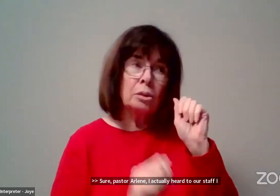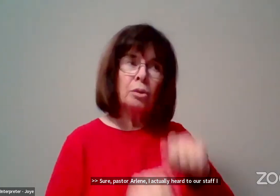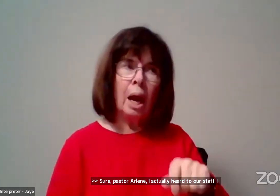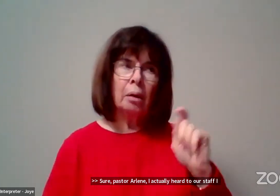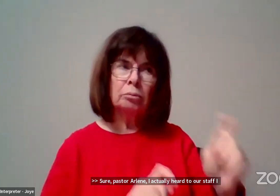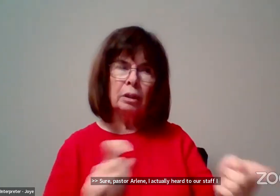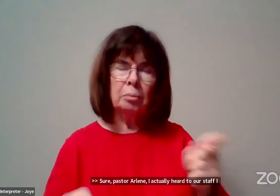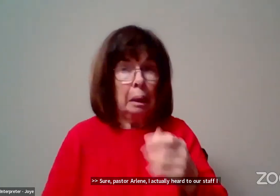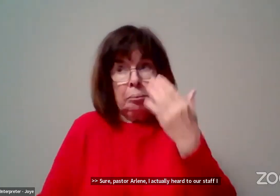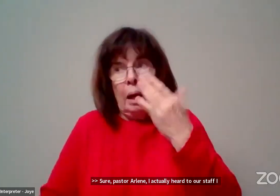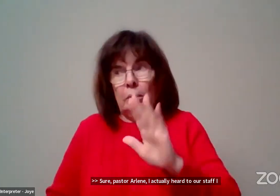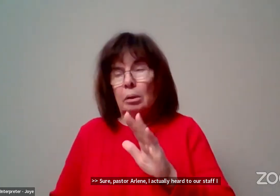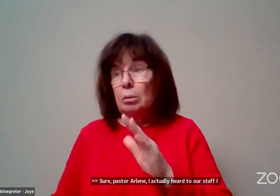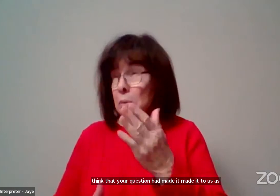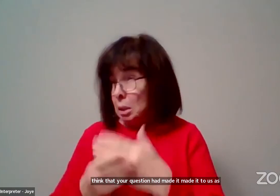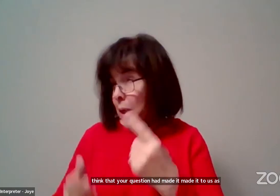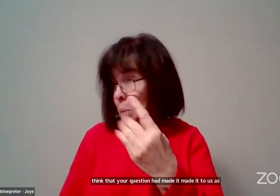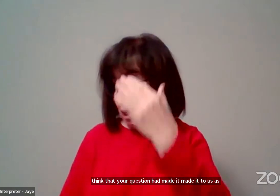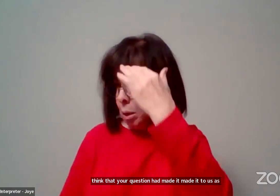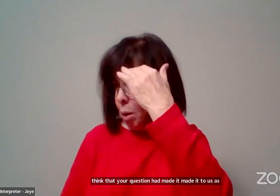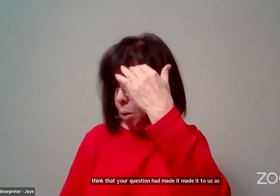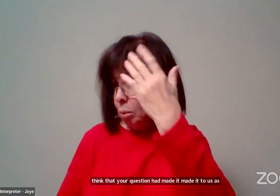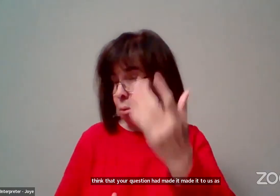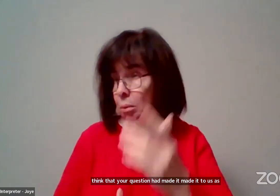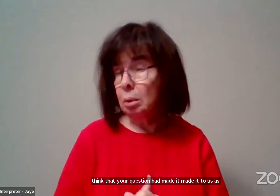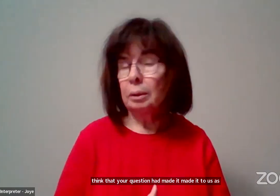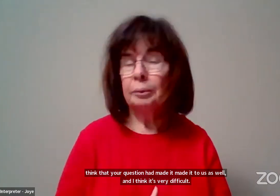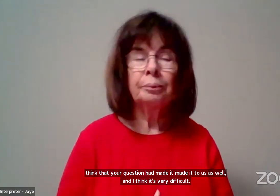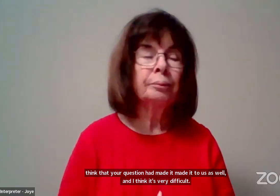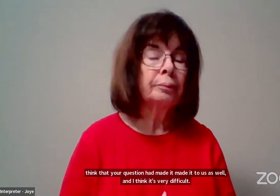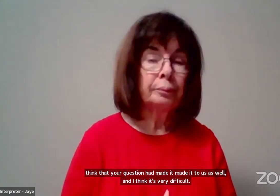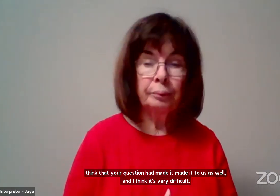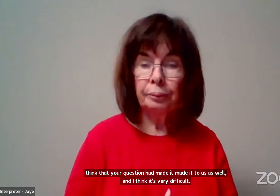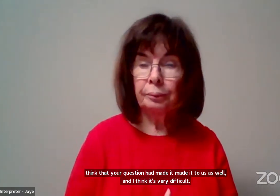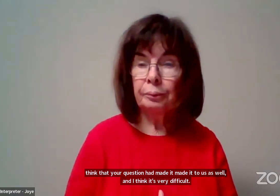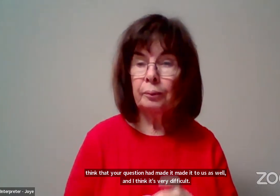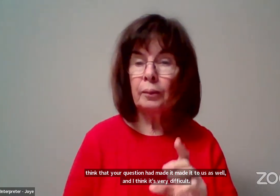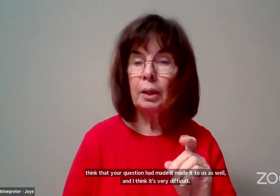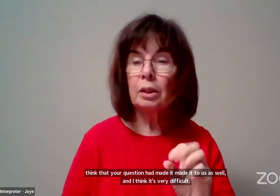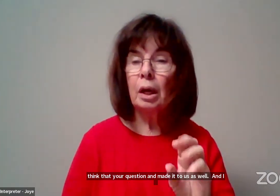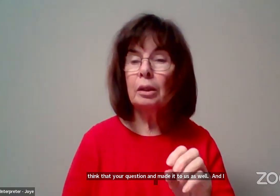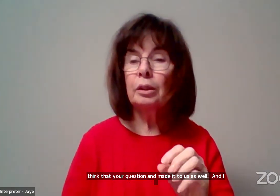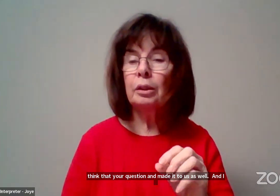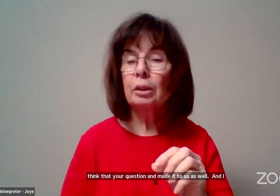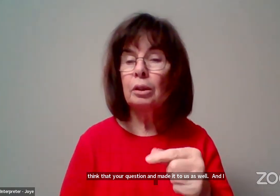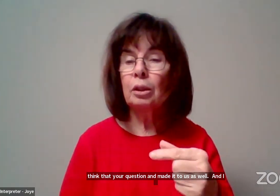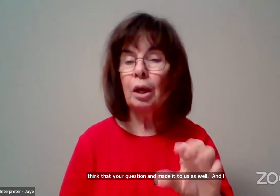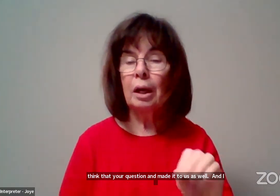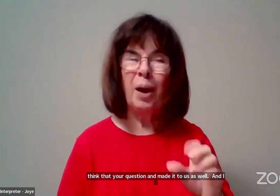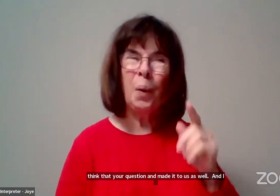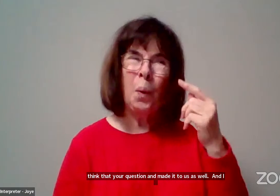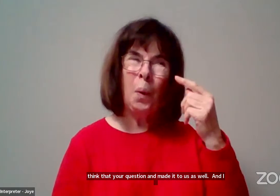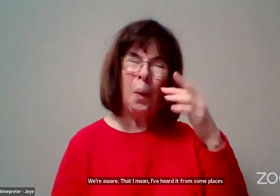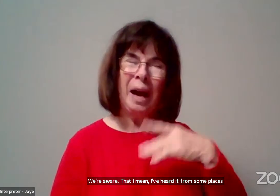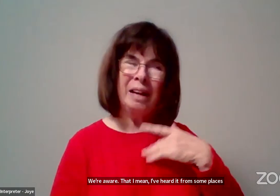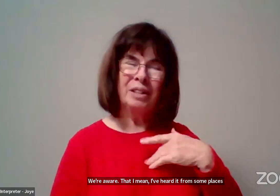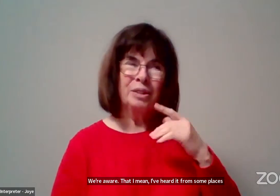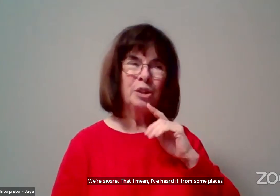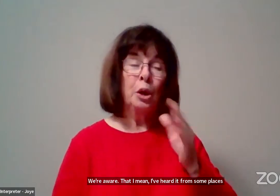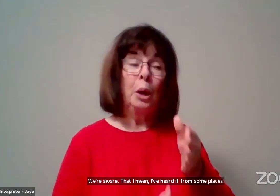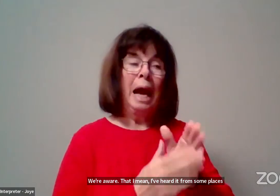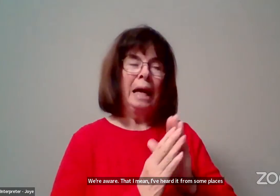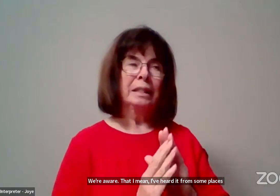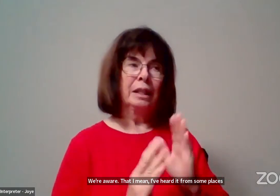knows. Dr. Gock? I think you're asking for trouble if you're giving away something